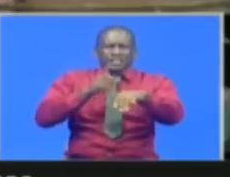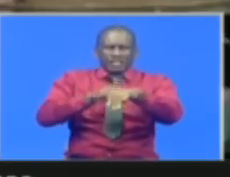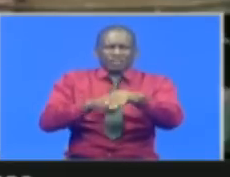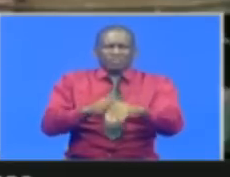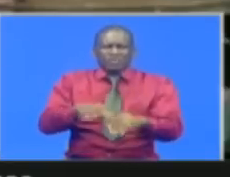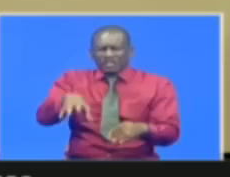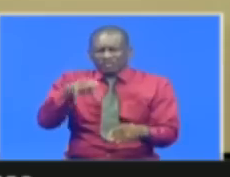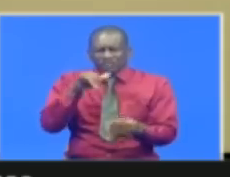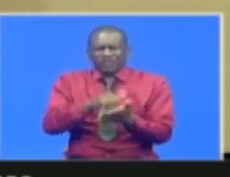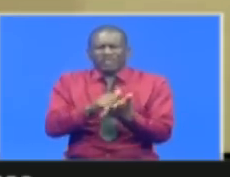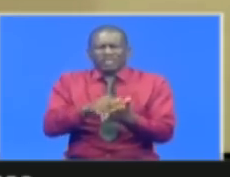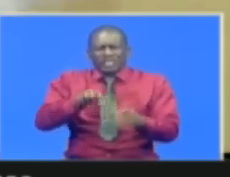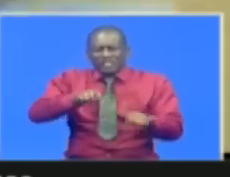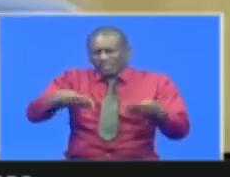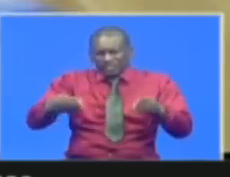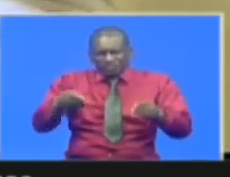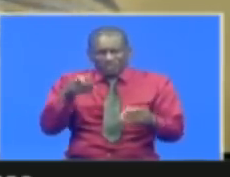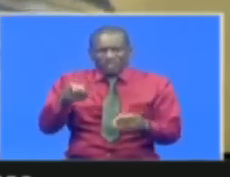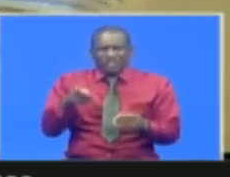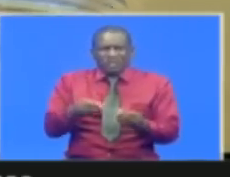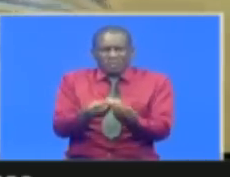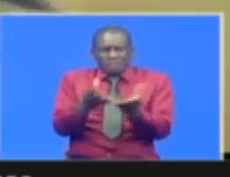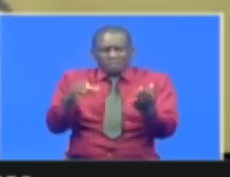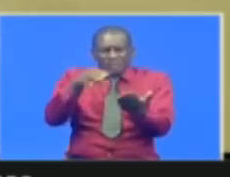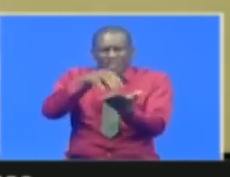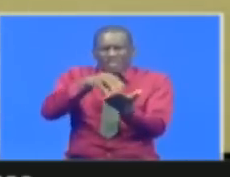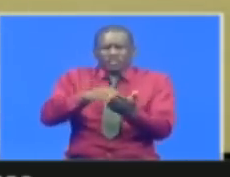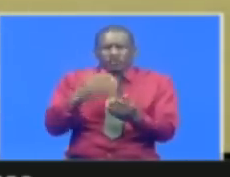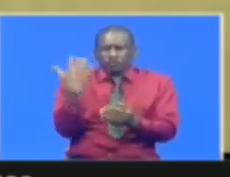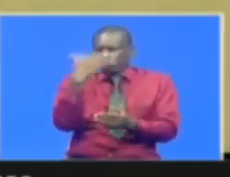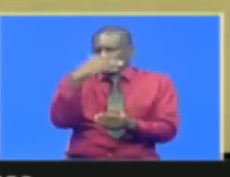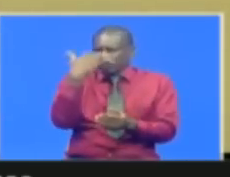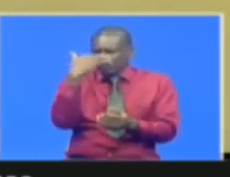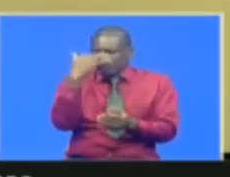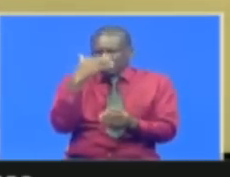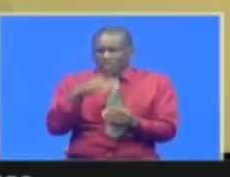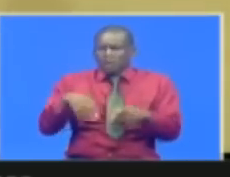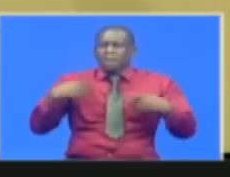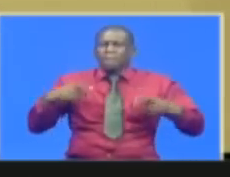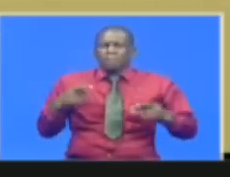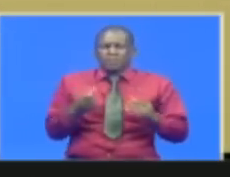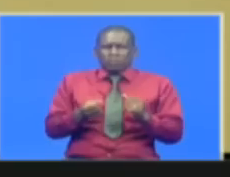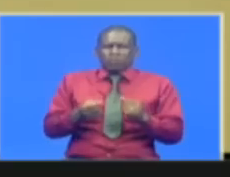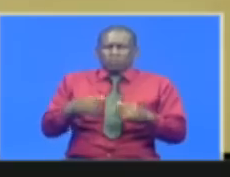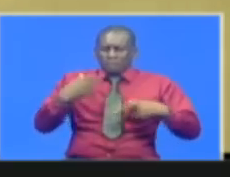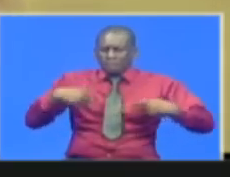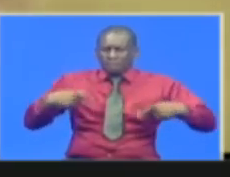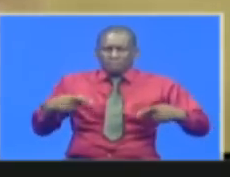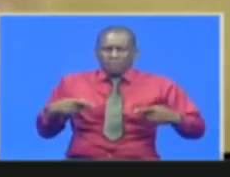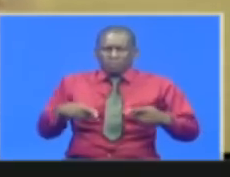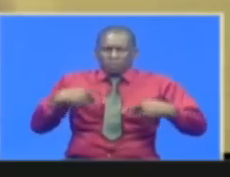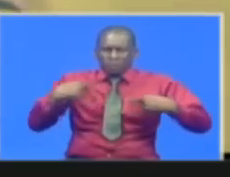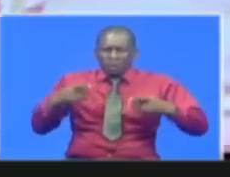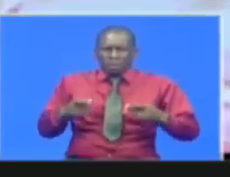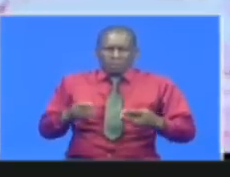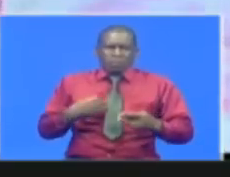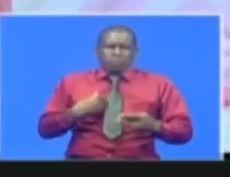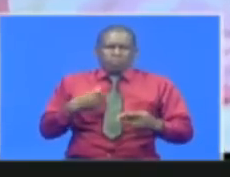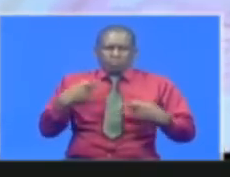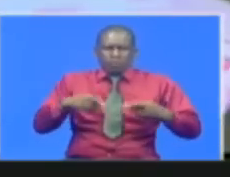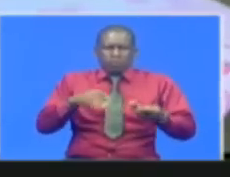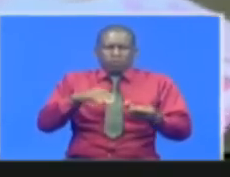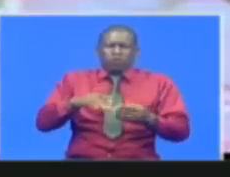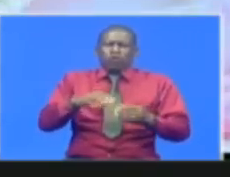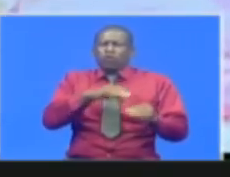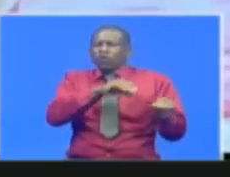kind of a disability. They'll find so many cases of autistic people turning out to be very big people in the society coming